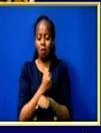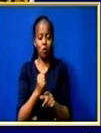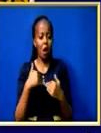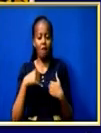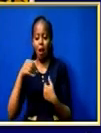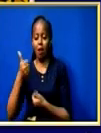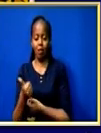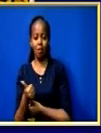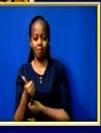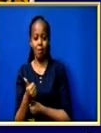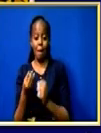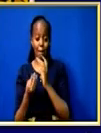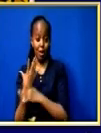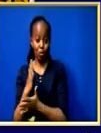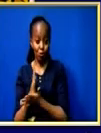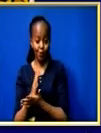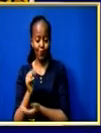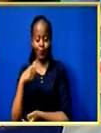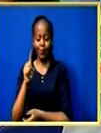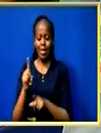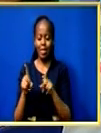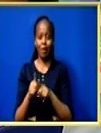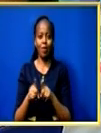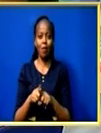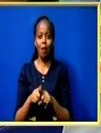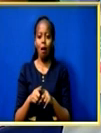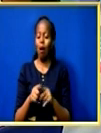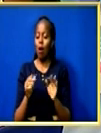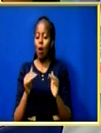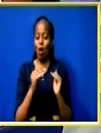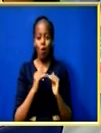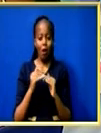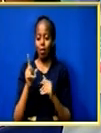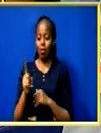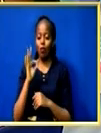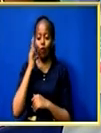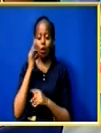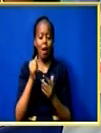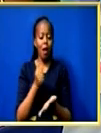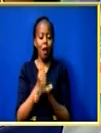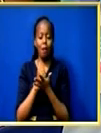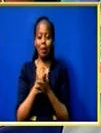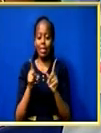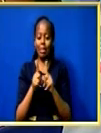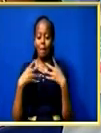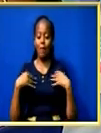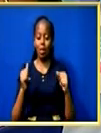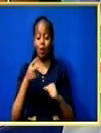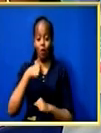another plant of the same. And as equally, the fruit is also healthy for us.